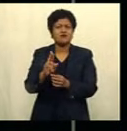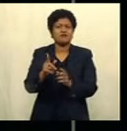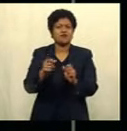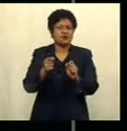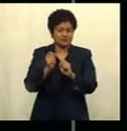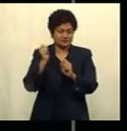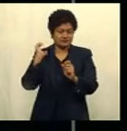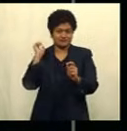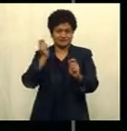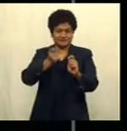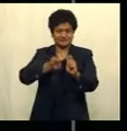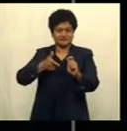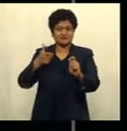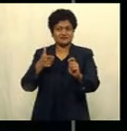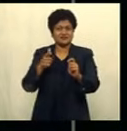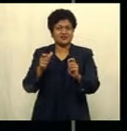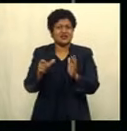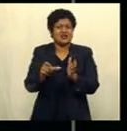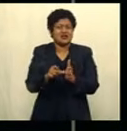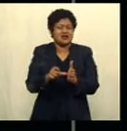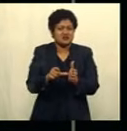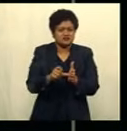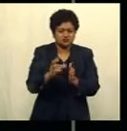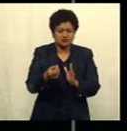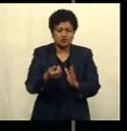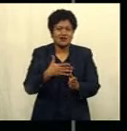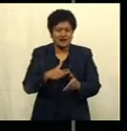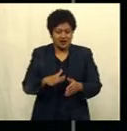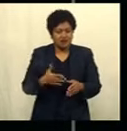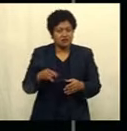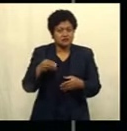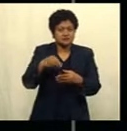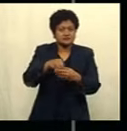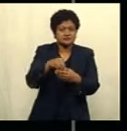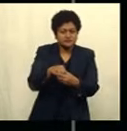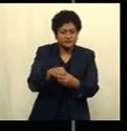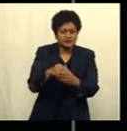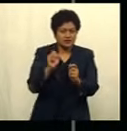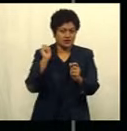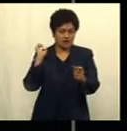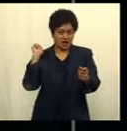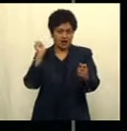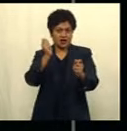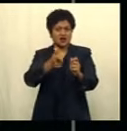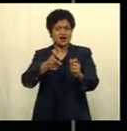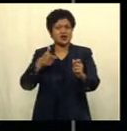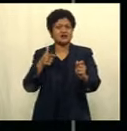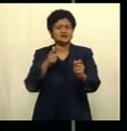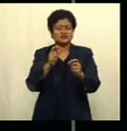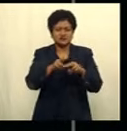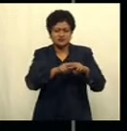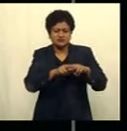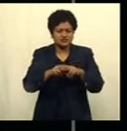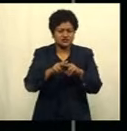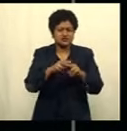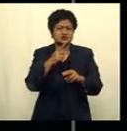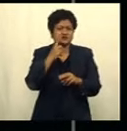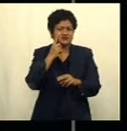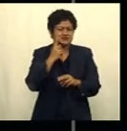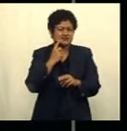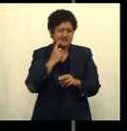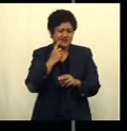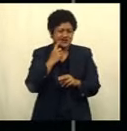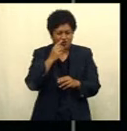only 28 days left for the much-anticipated Games, Archery Fiji is still hanging on to the hopes of getting